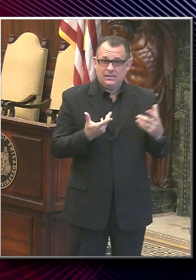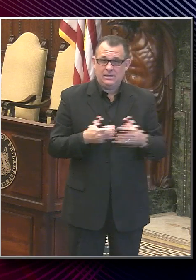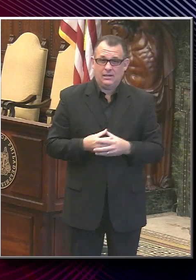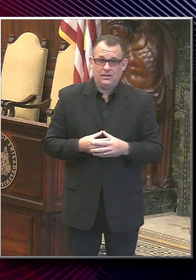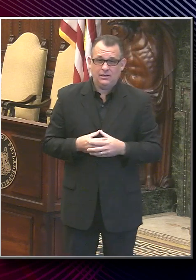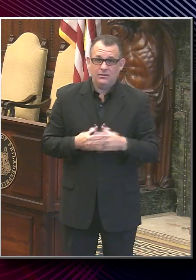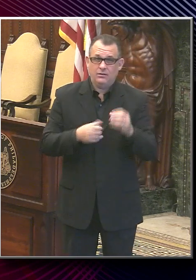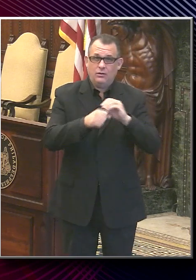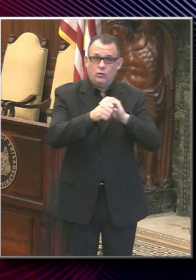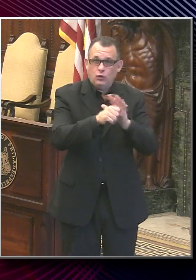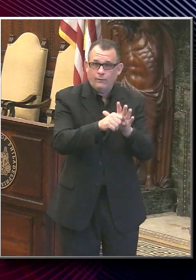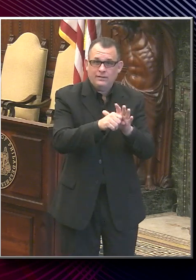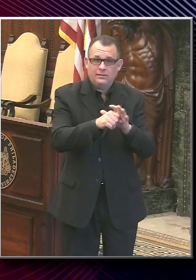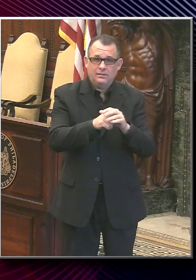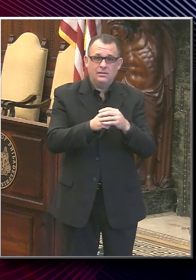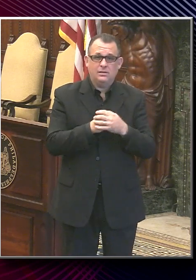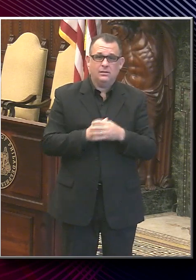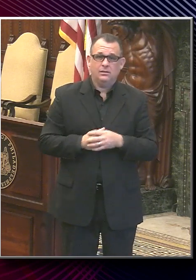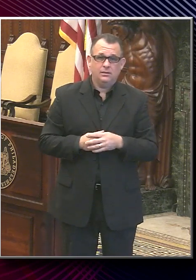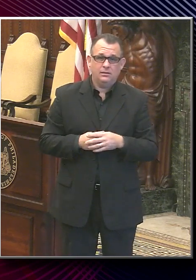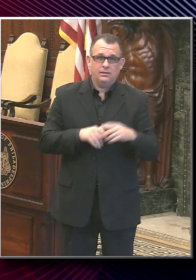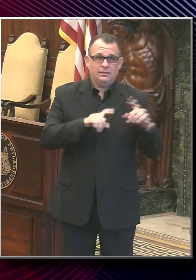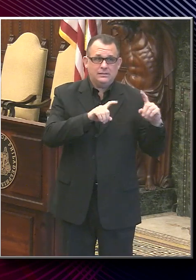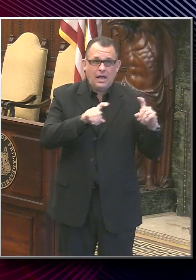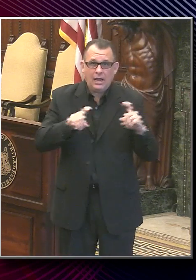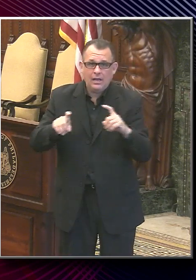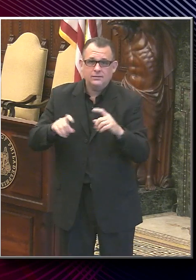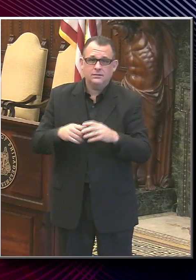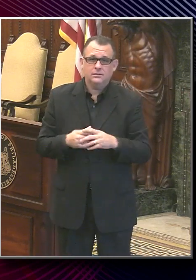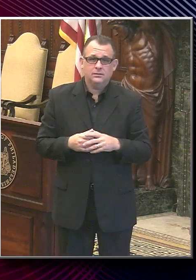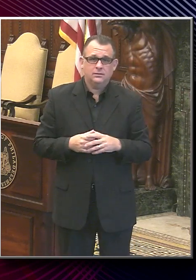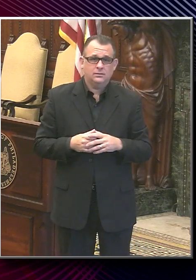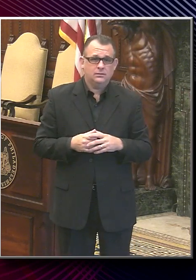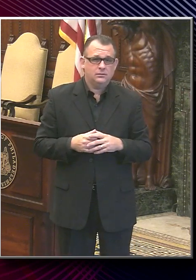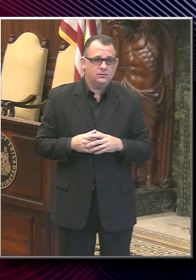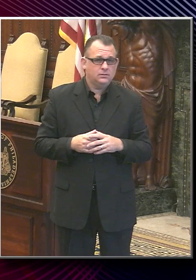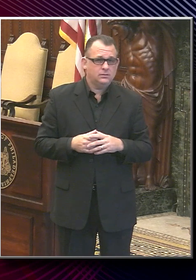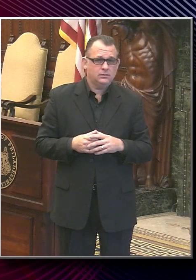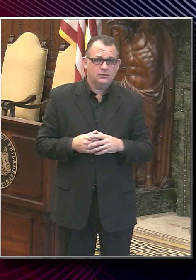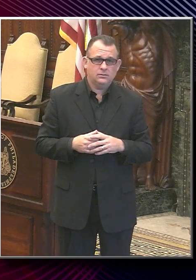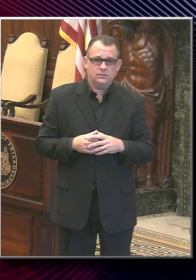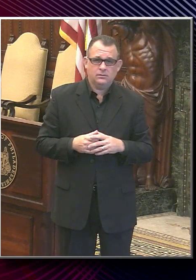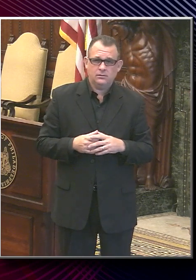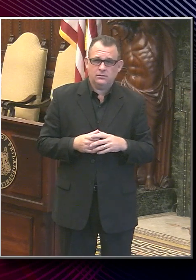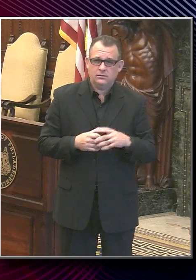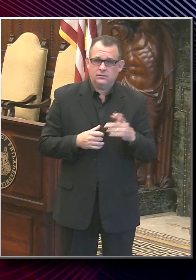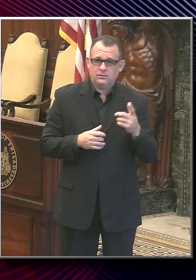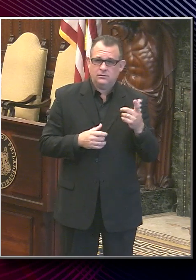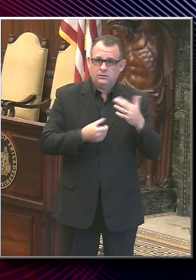coronavirus tests so that maybe it can take some of the pressure off of the